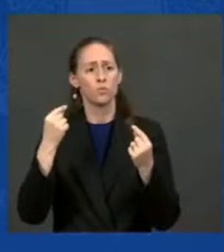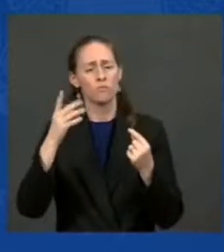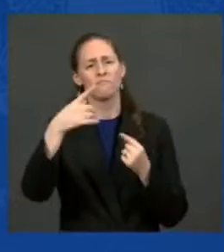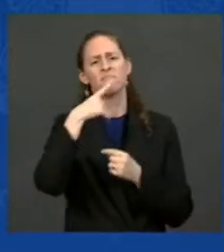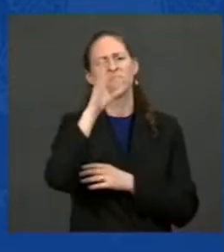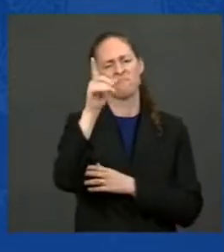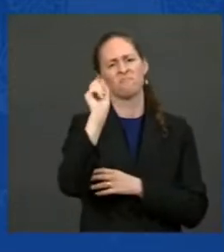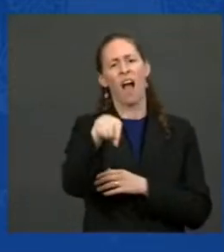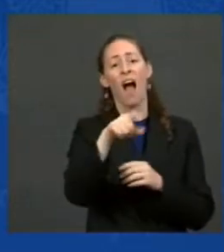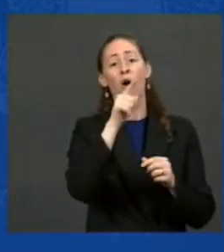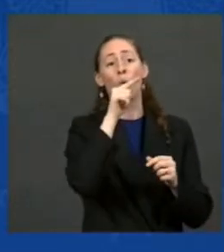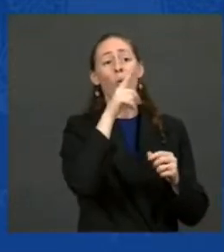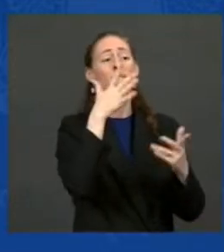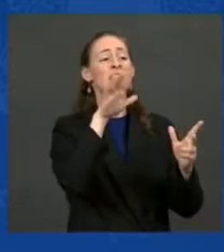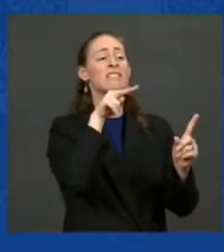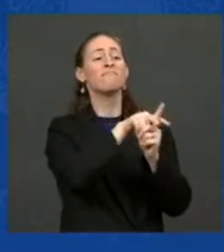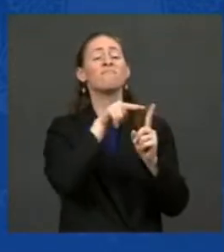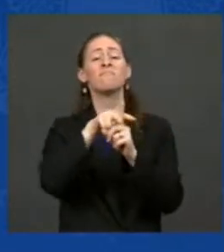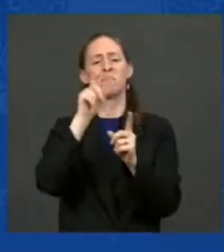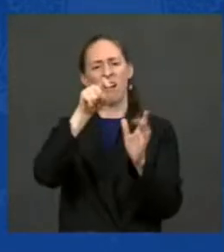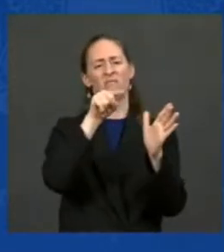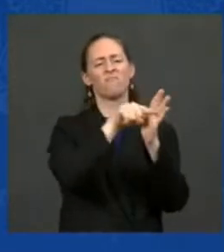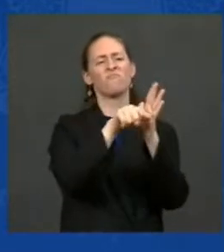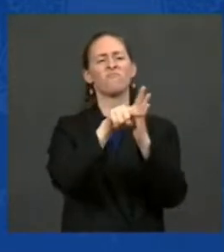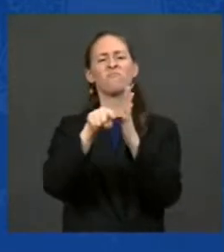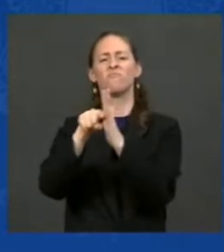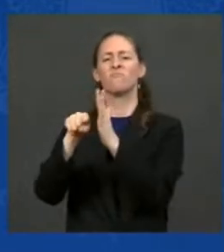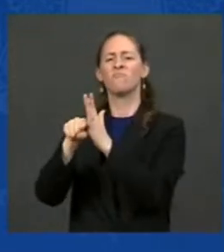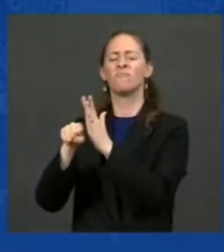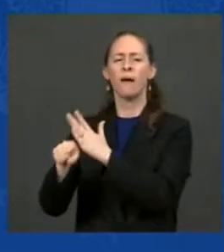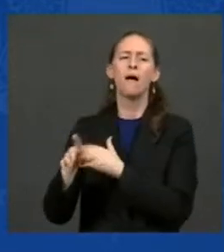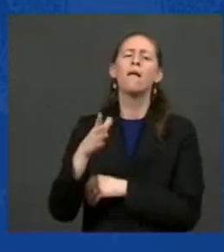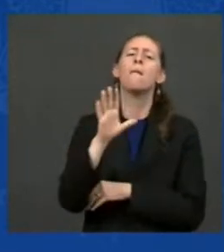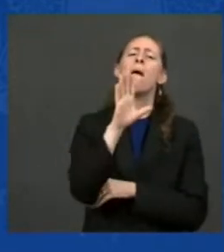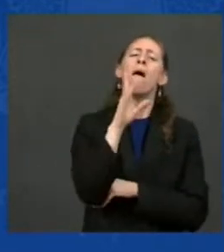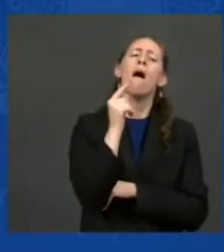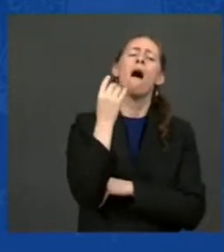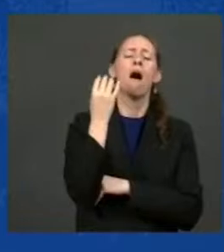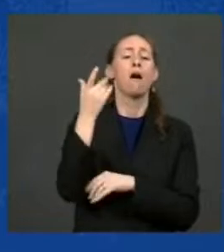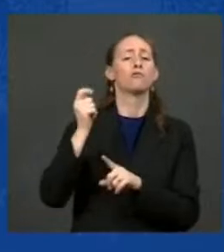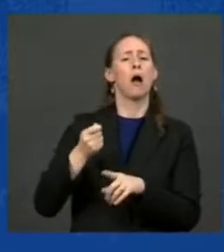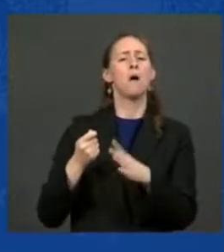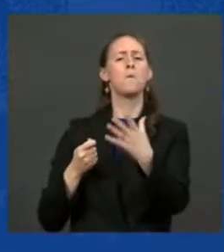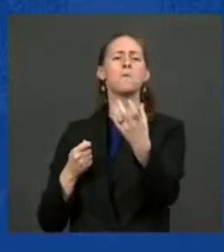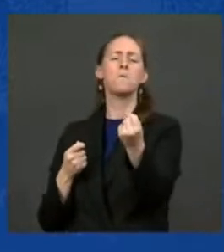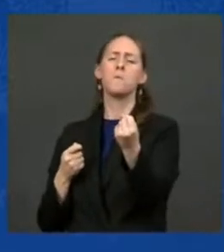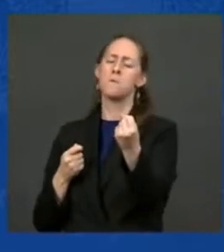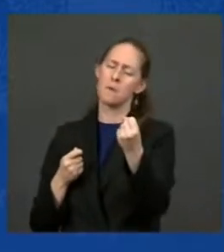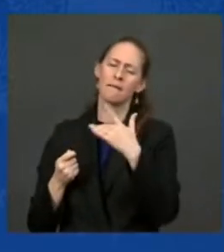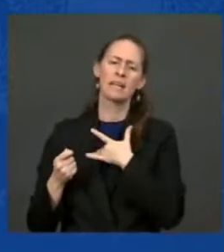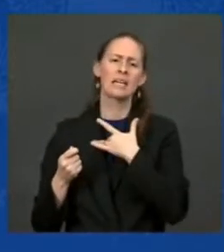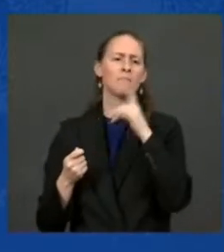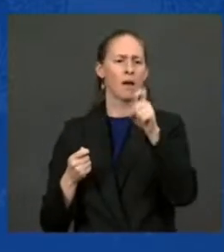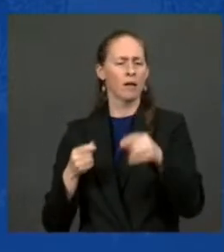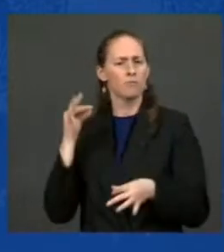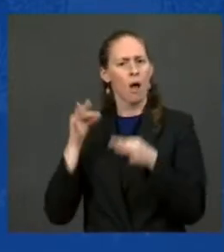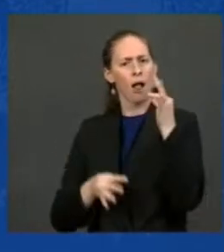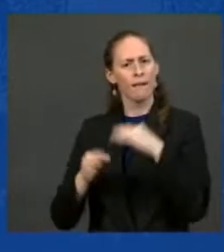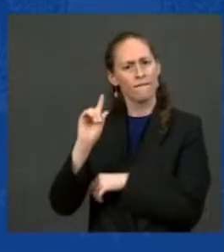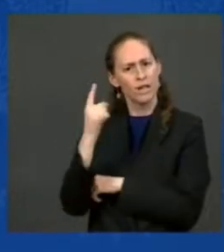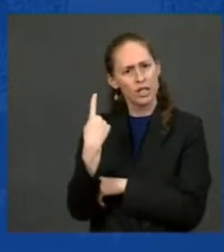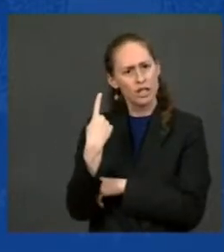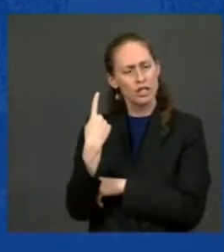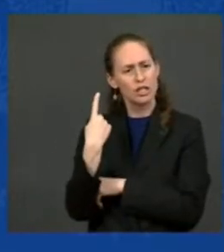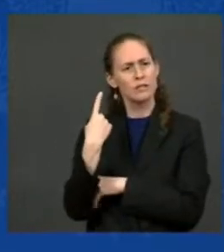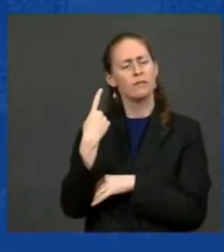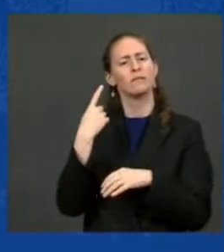Stalin suggested a show trial for a day or two or a week or two, and then execute all of the defendants at Nuremberg.